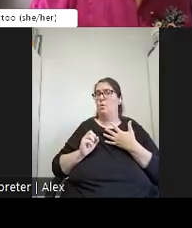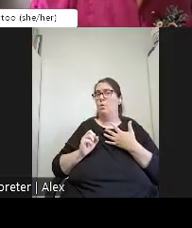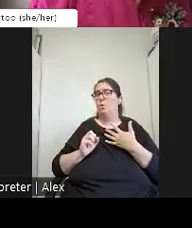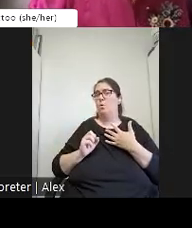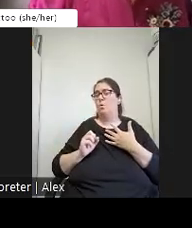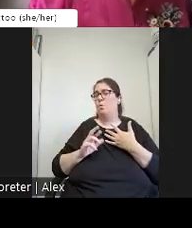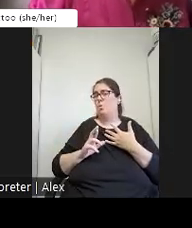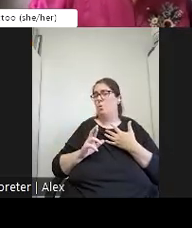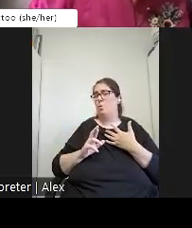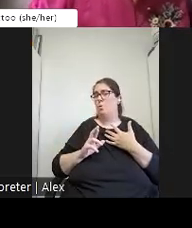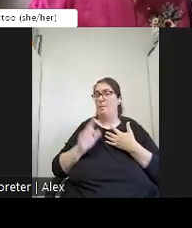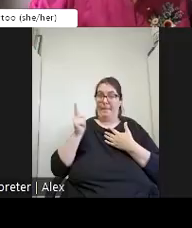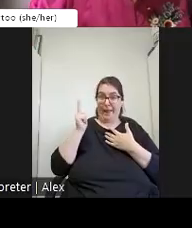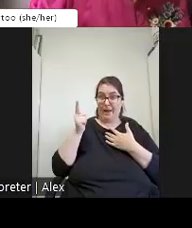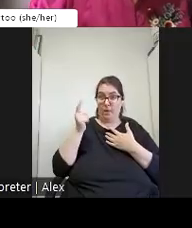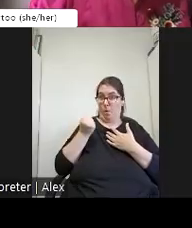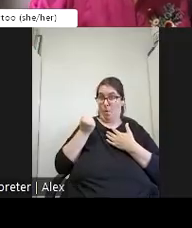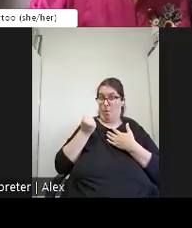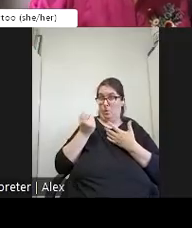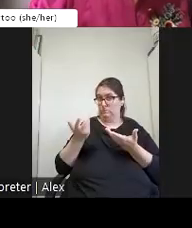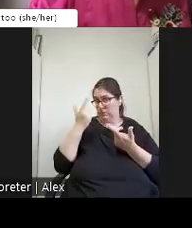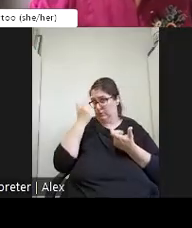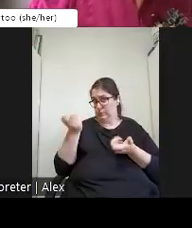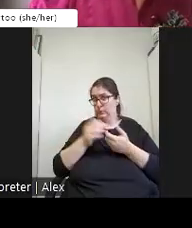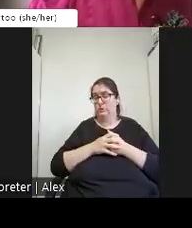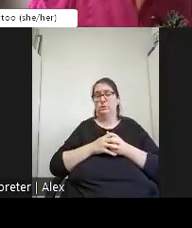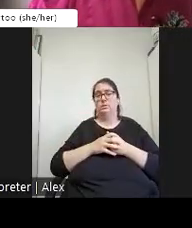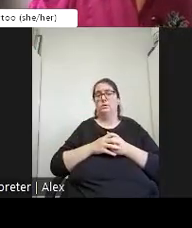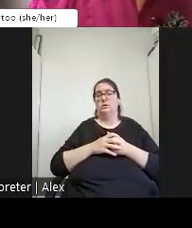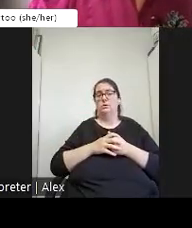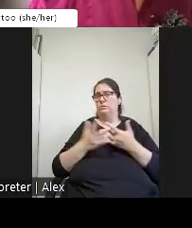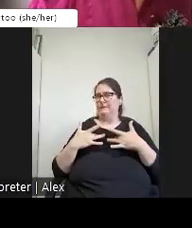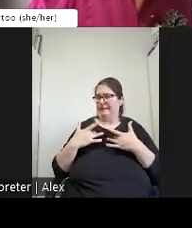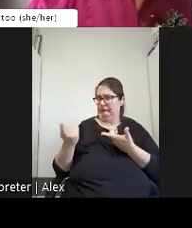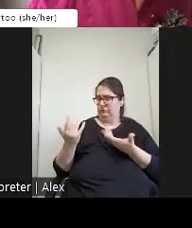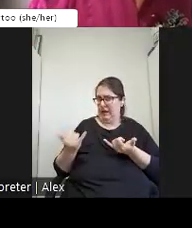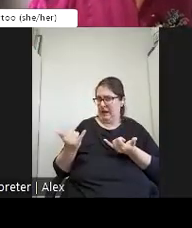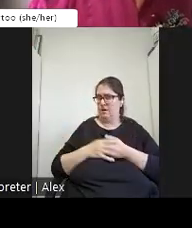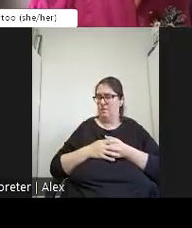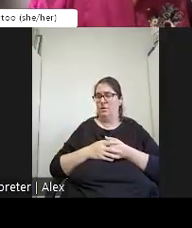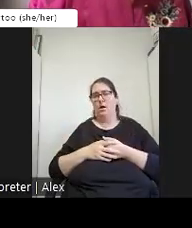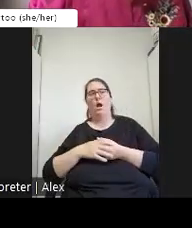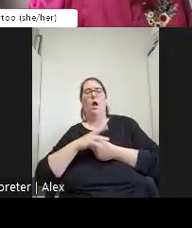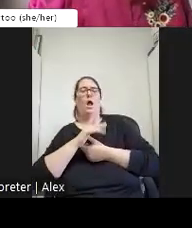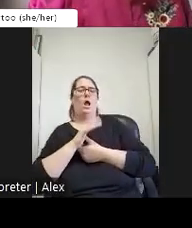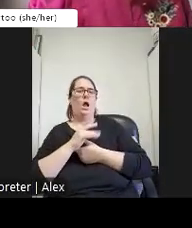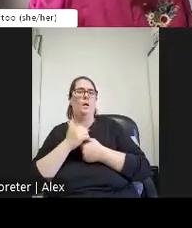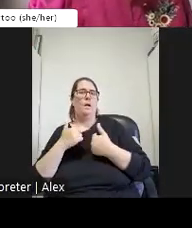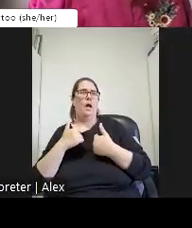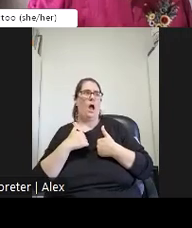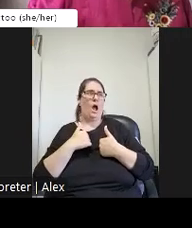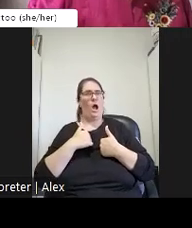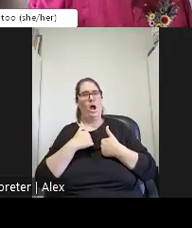that or later or right now? How are you feeling? Um, I'm feeling a little